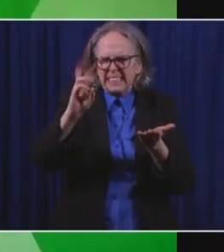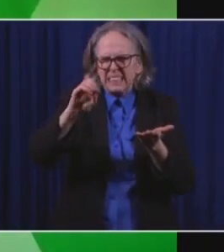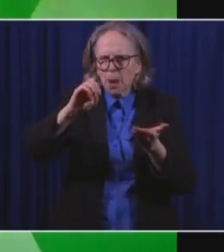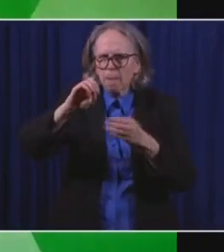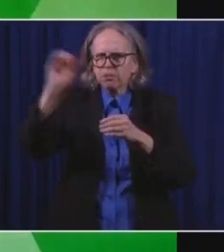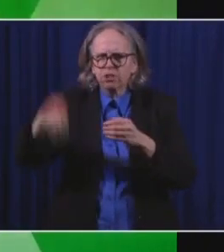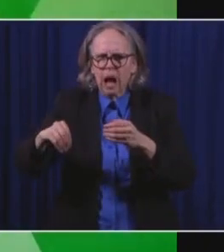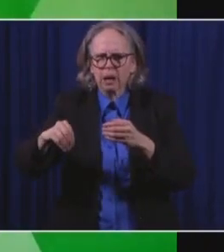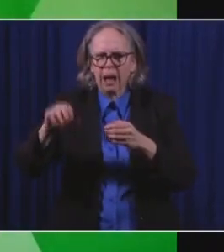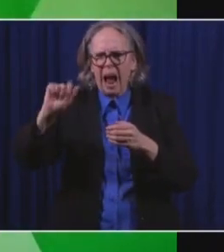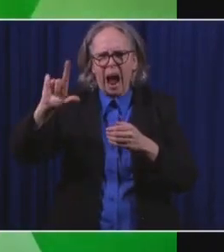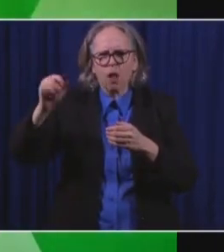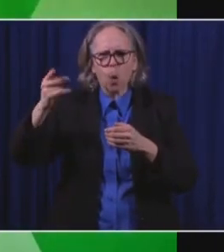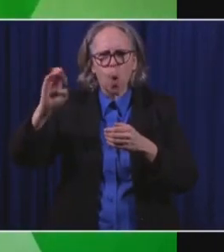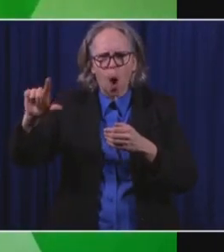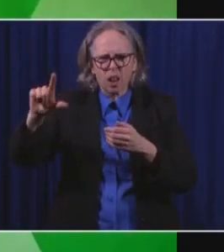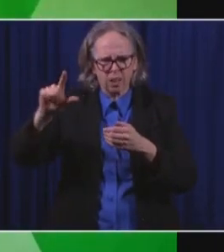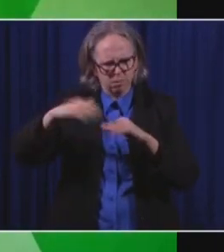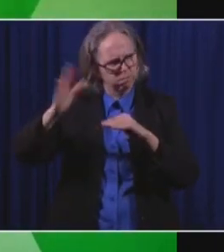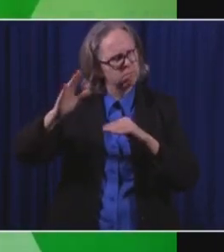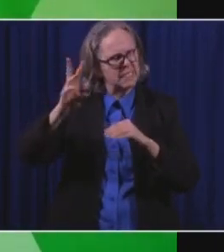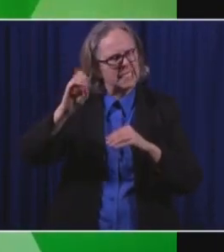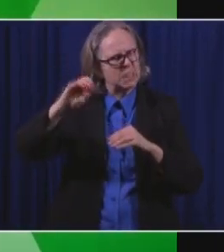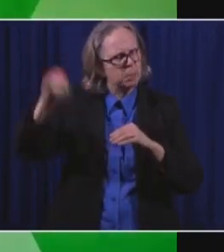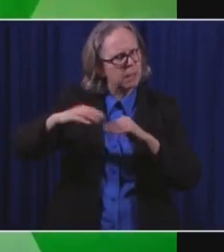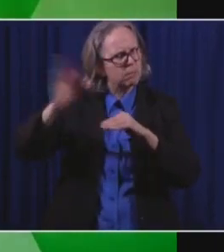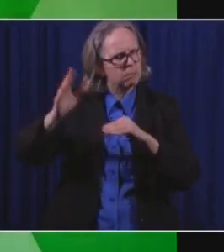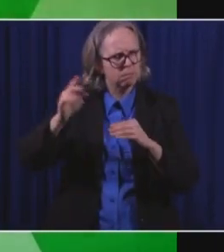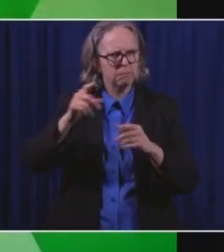solution for a hand sanitizer. That would be when